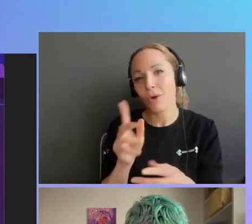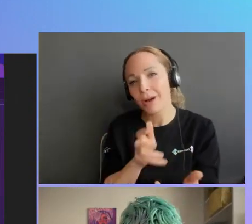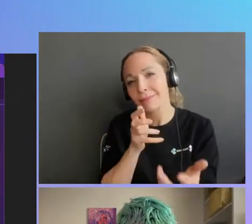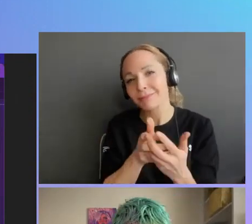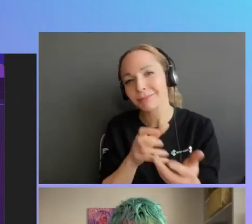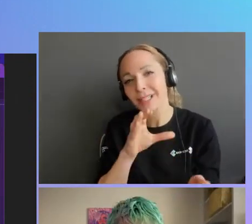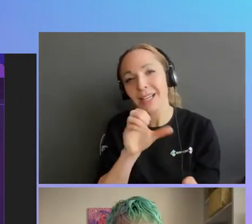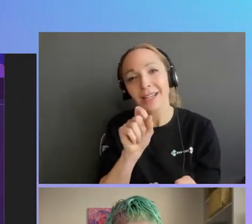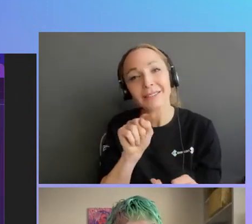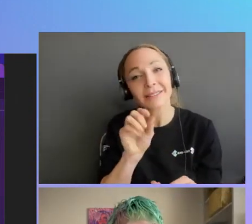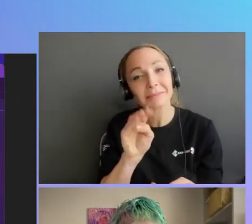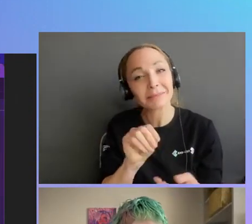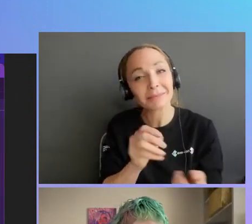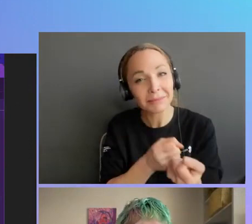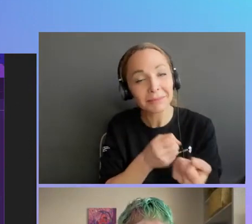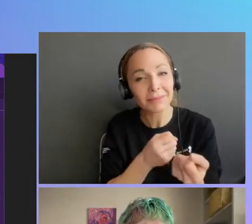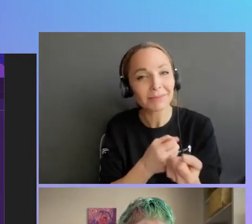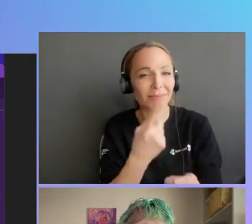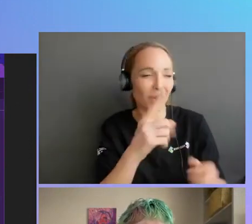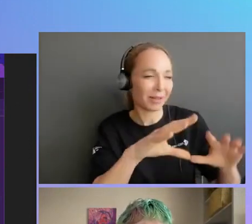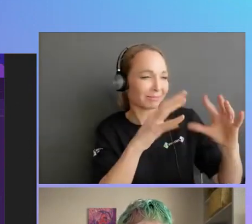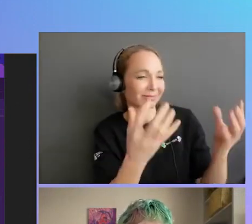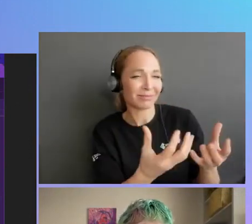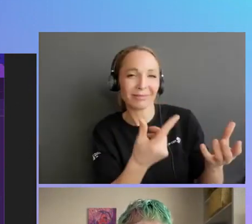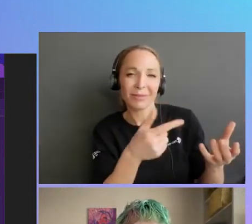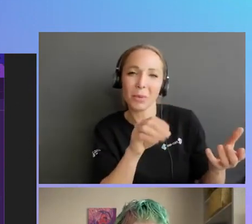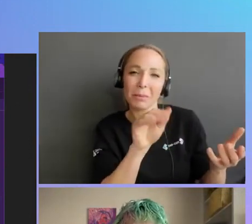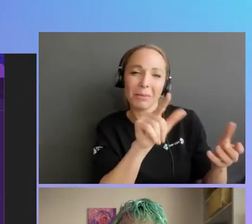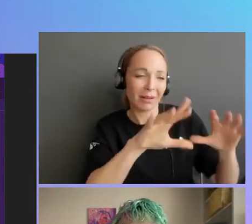libraries, where you're able to add